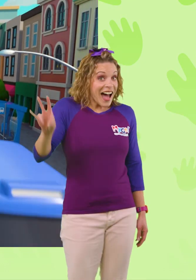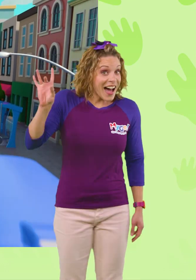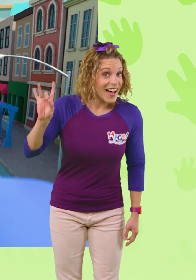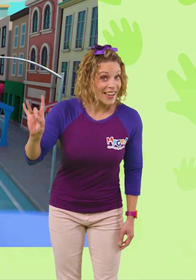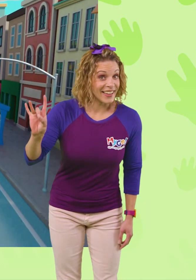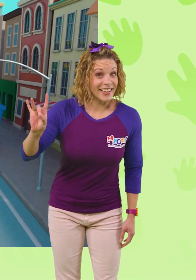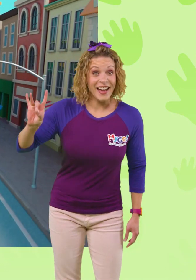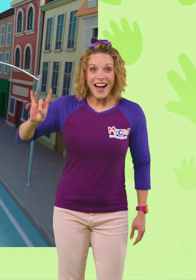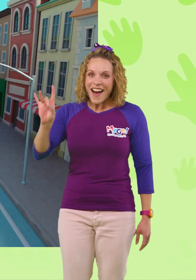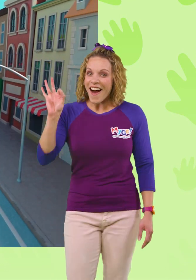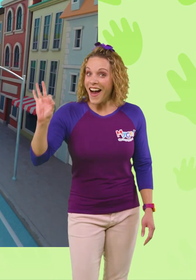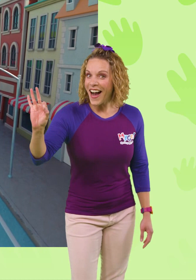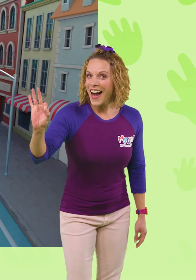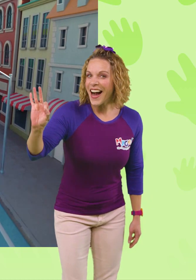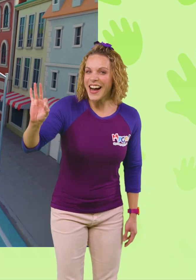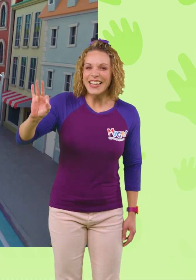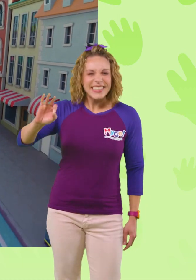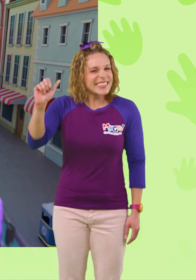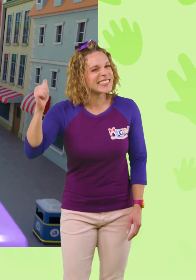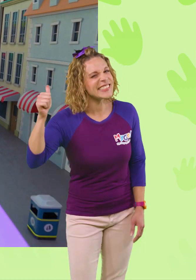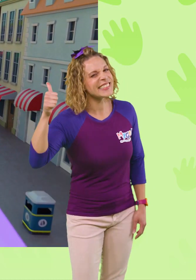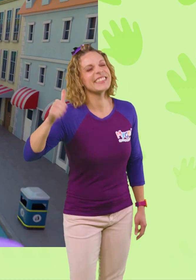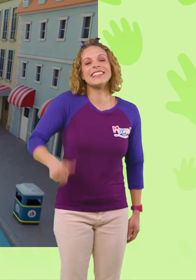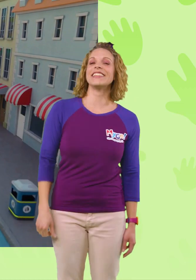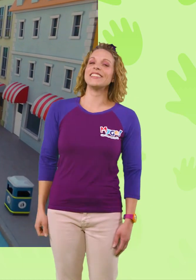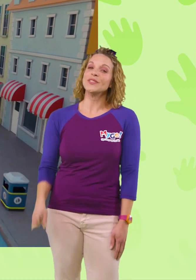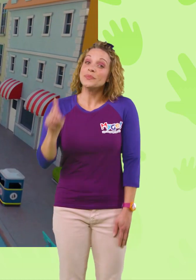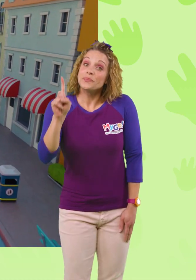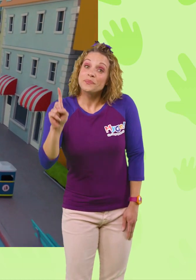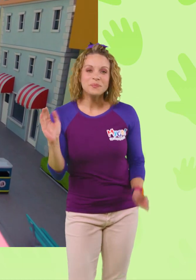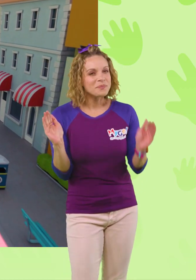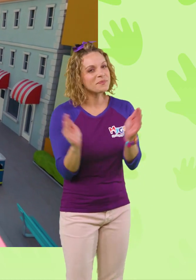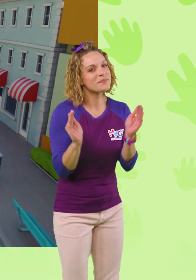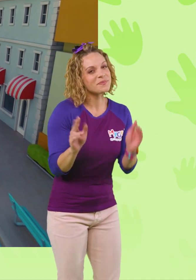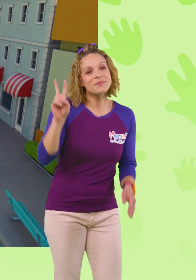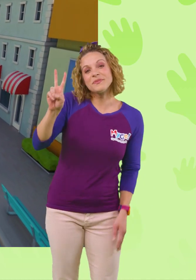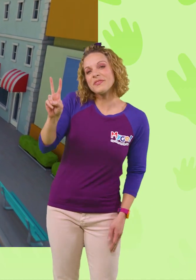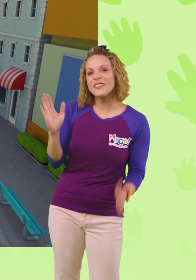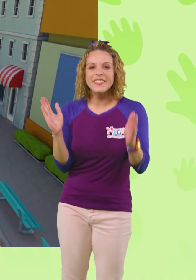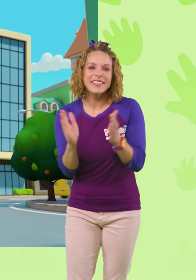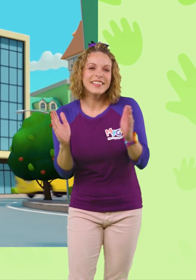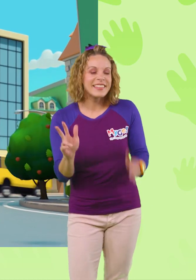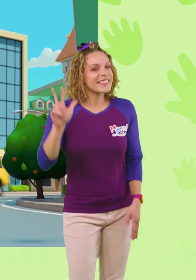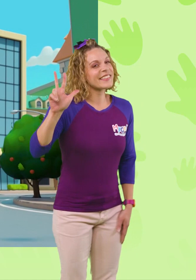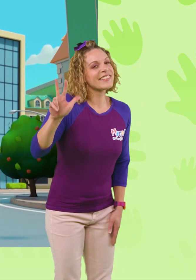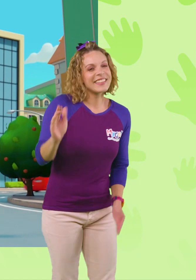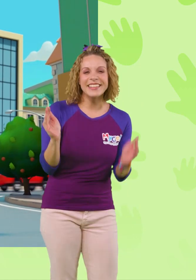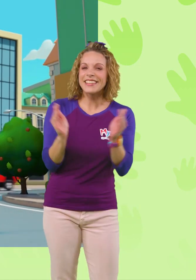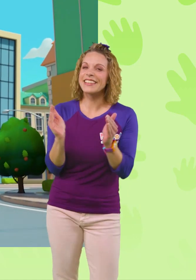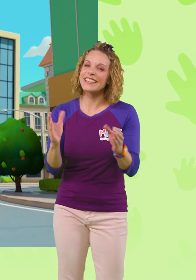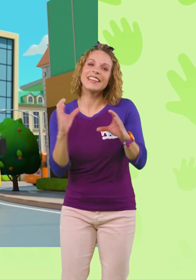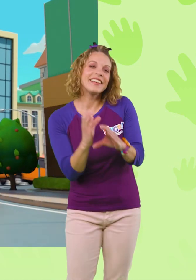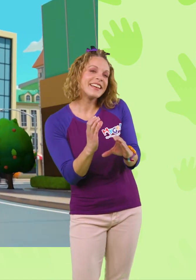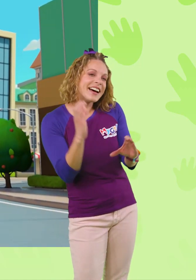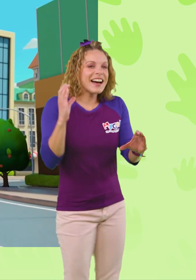Seven, eight, nine, ten. One little, two little,